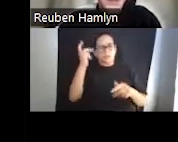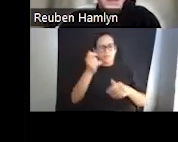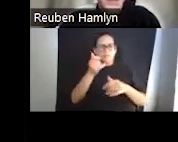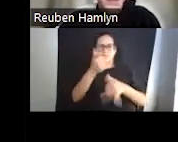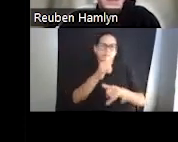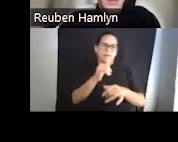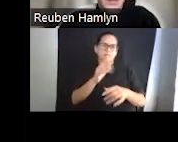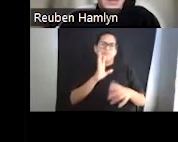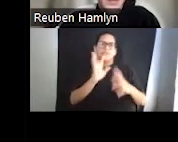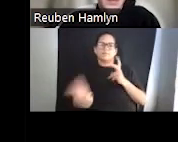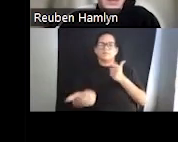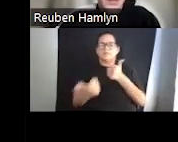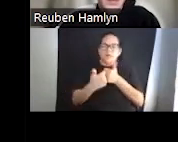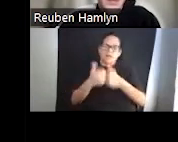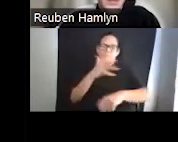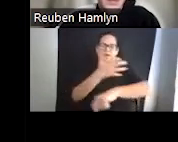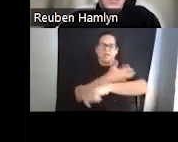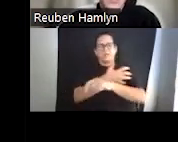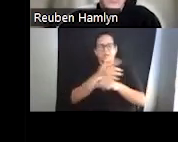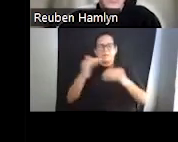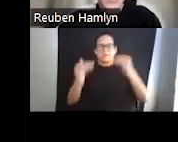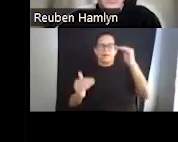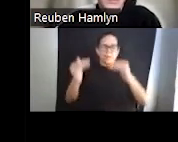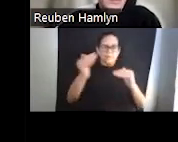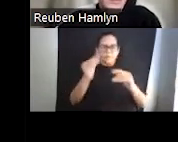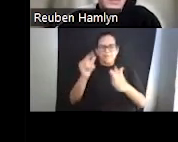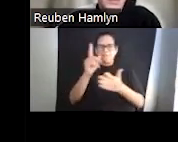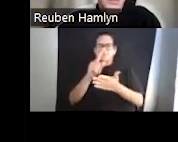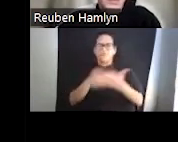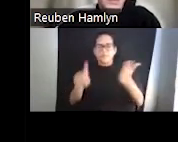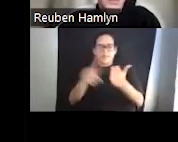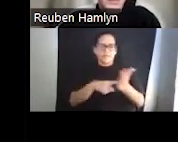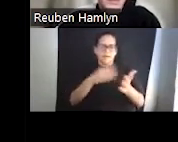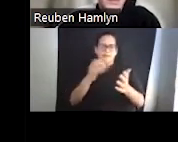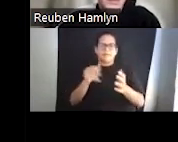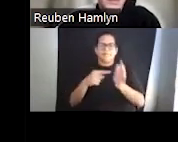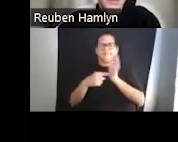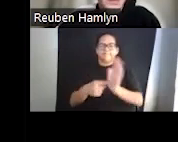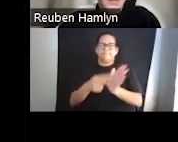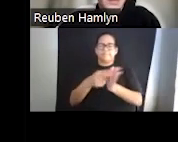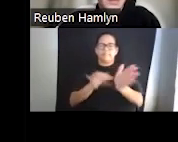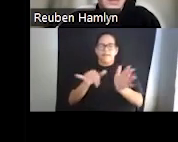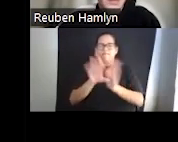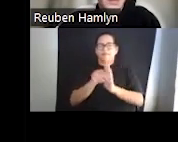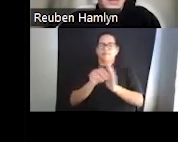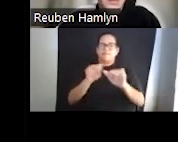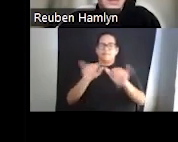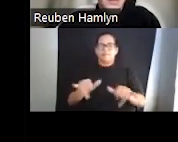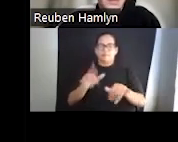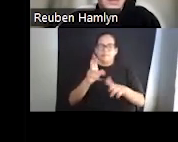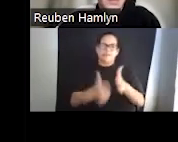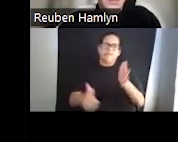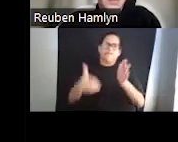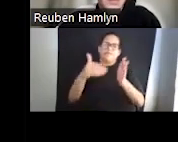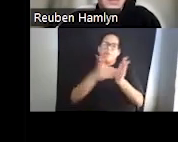aim to challenge power dynamics, right? Or criticize and highlight the absurdity of systems that reinforce inequality. So